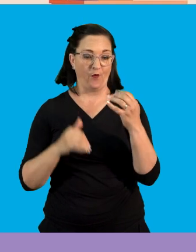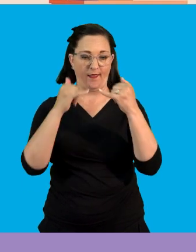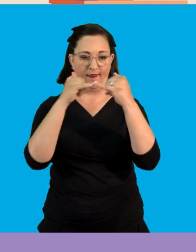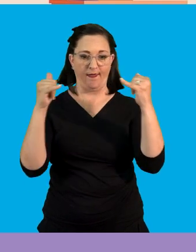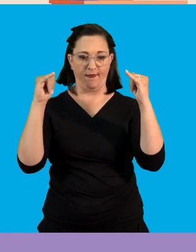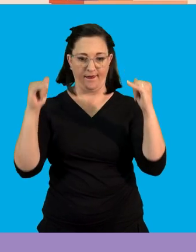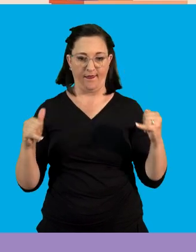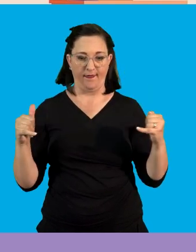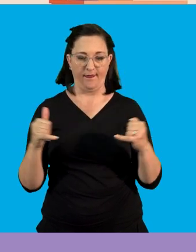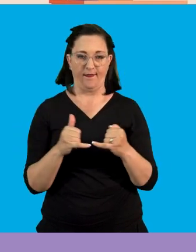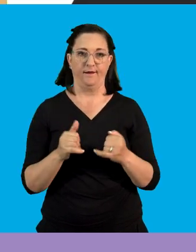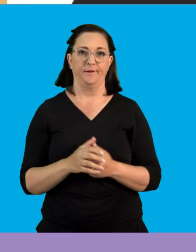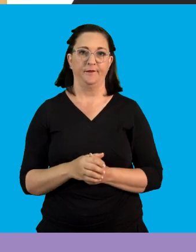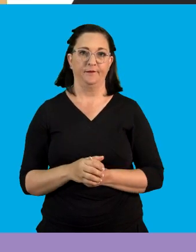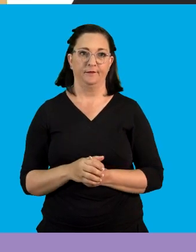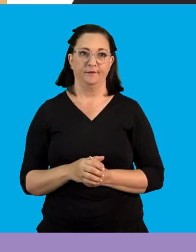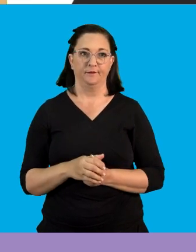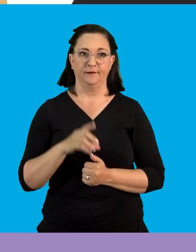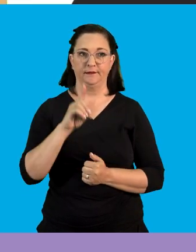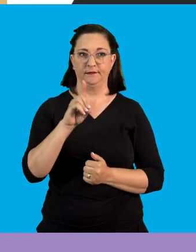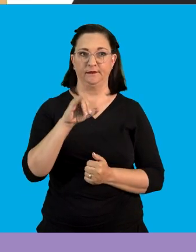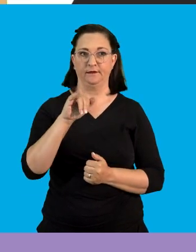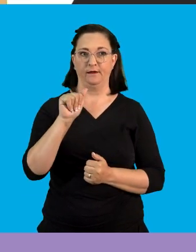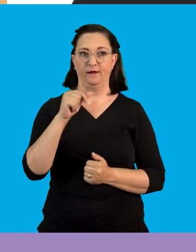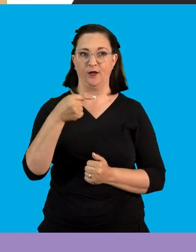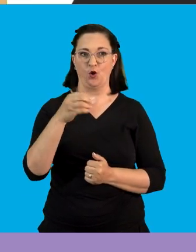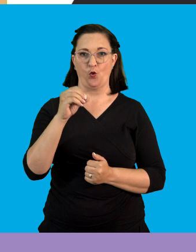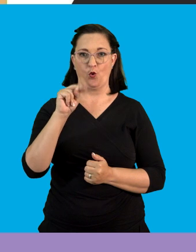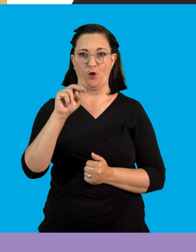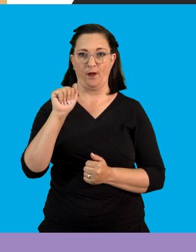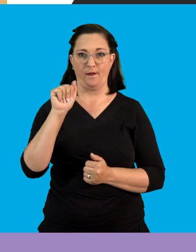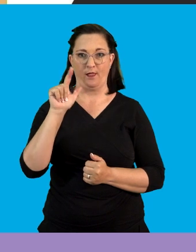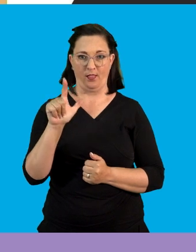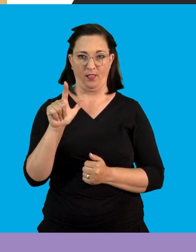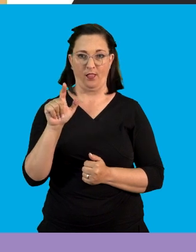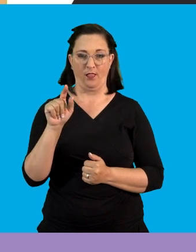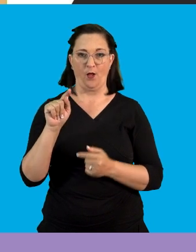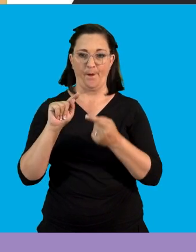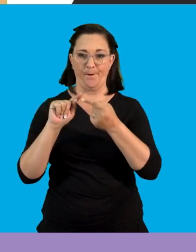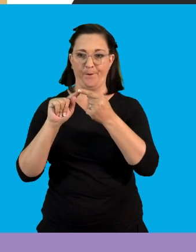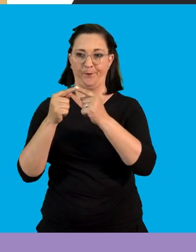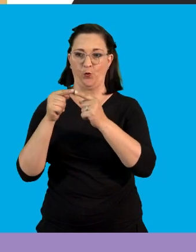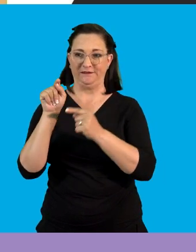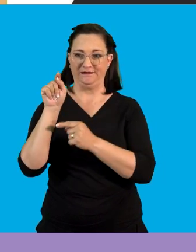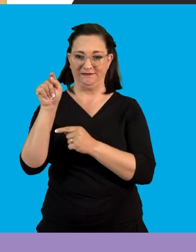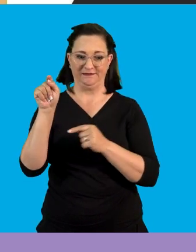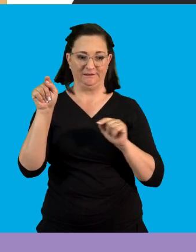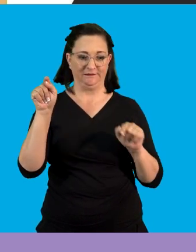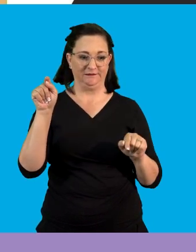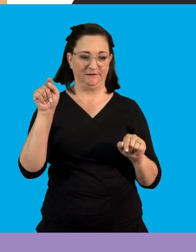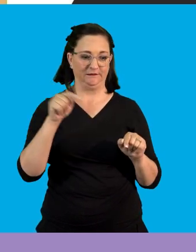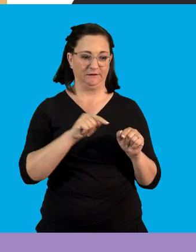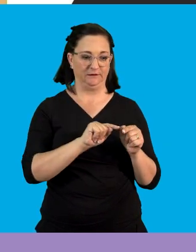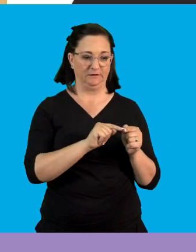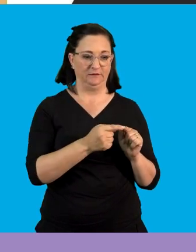straight lines. And then a diagonal is a line joining one vertex of a polygon